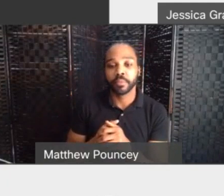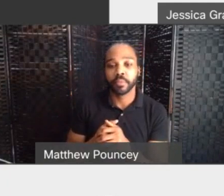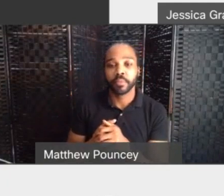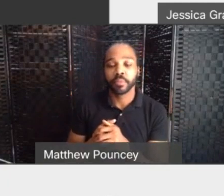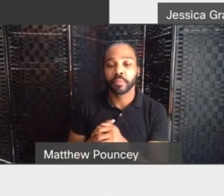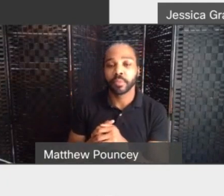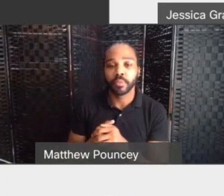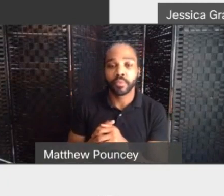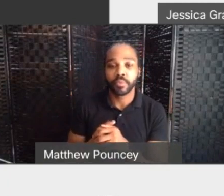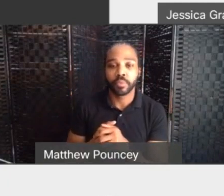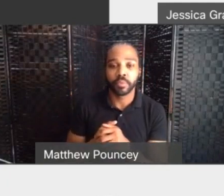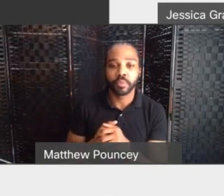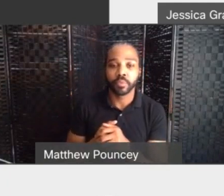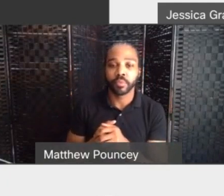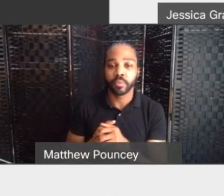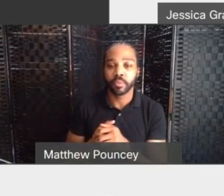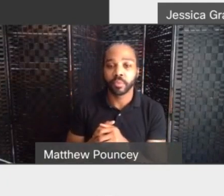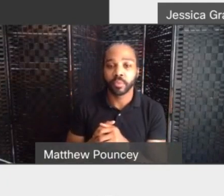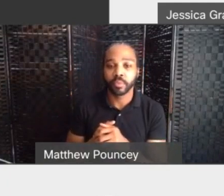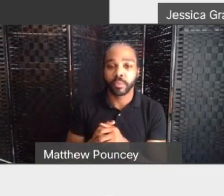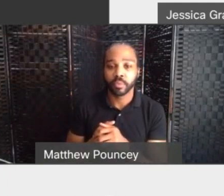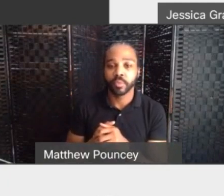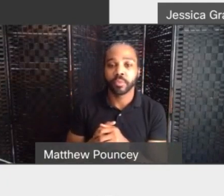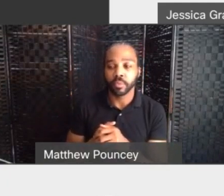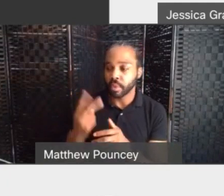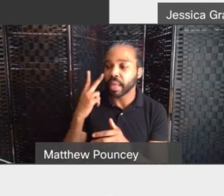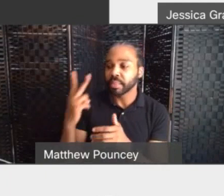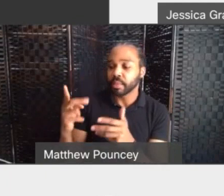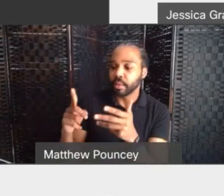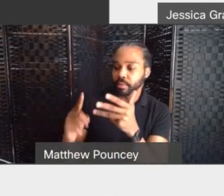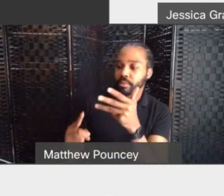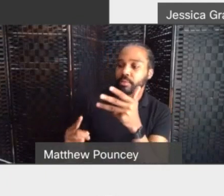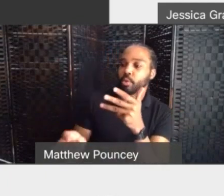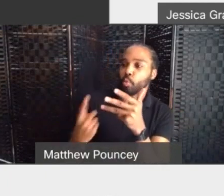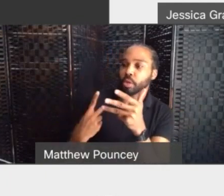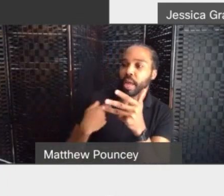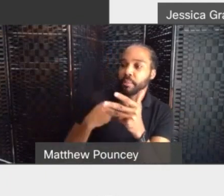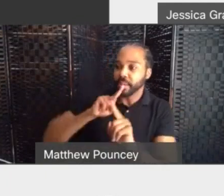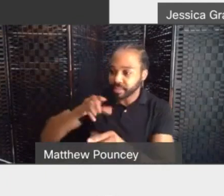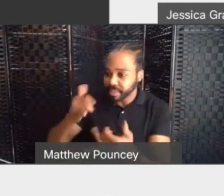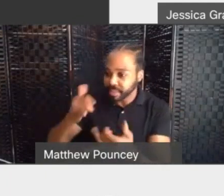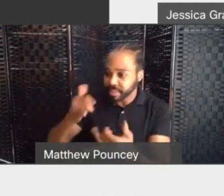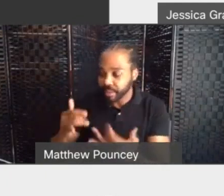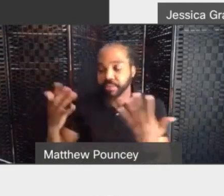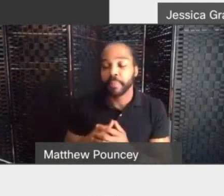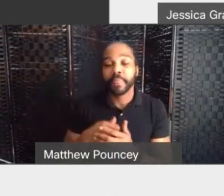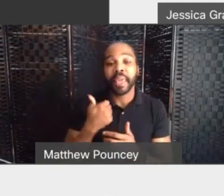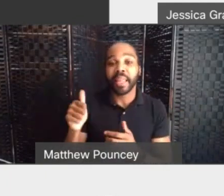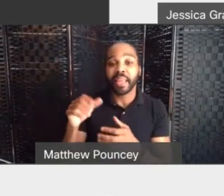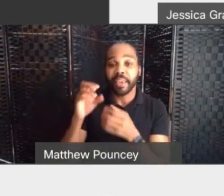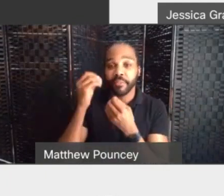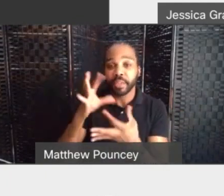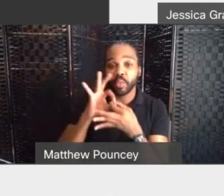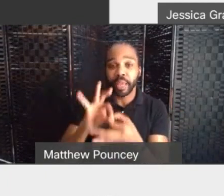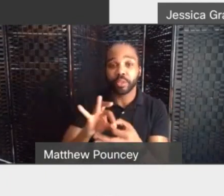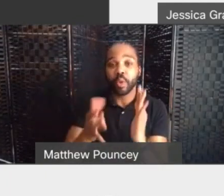we are actually, I see your next question and I'm answering it in this one. Is there any information regarding the Appendix K? Will